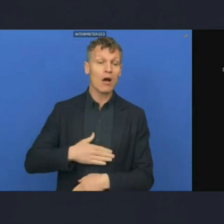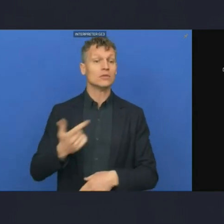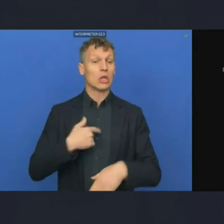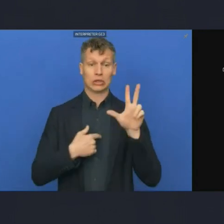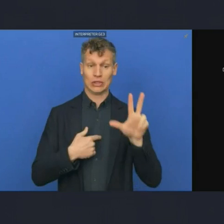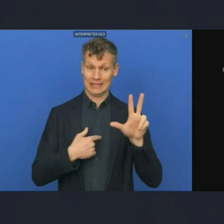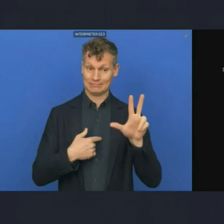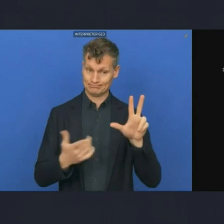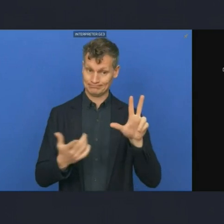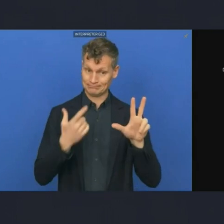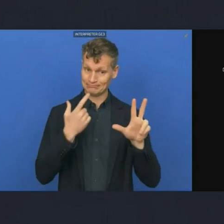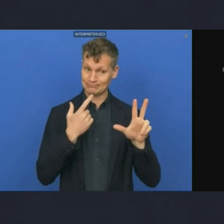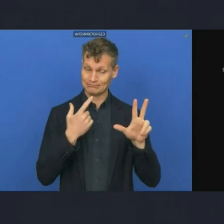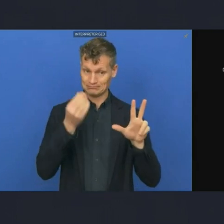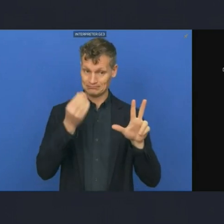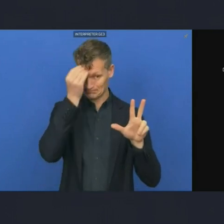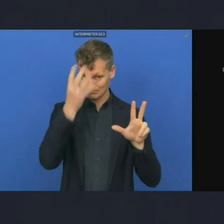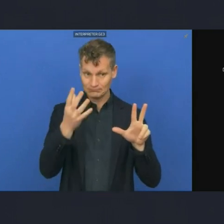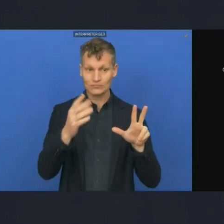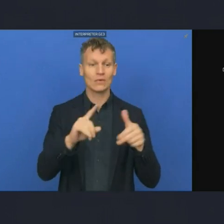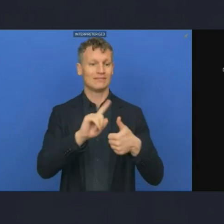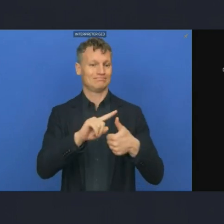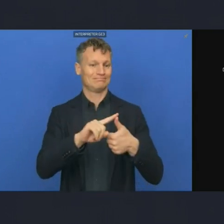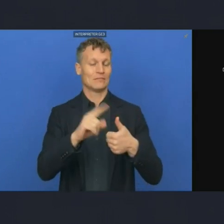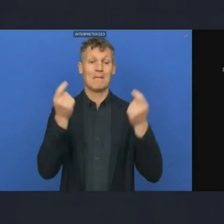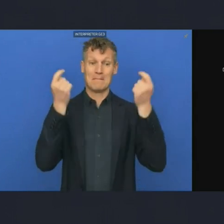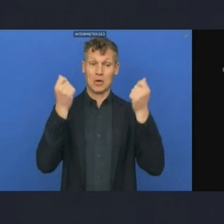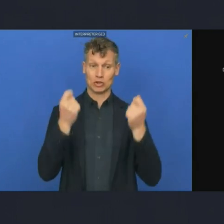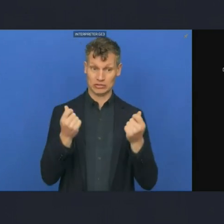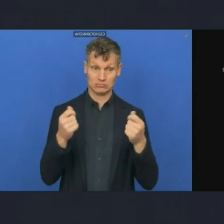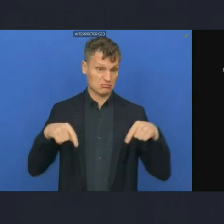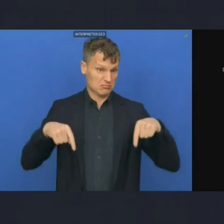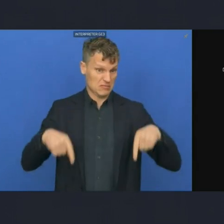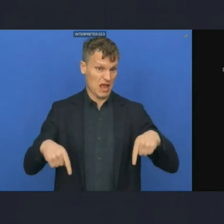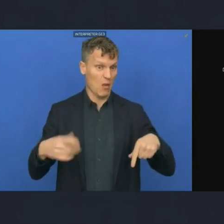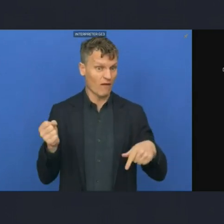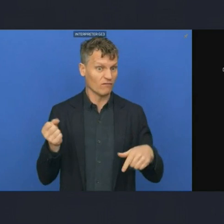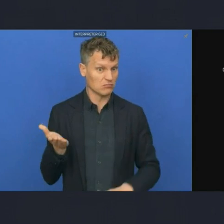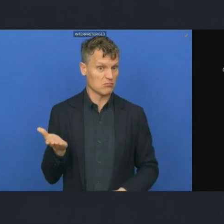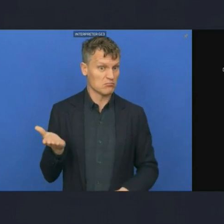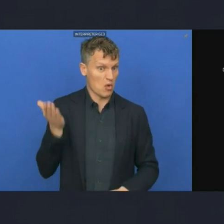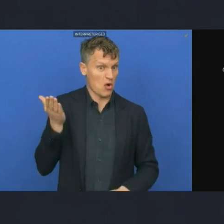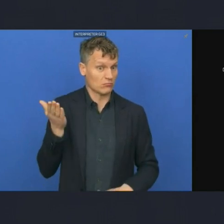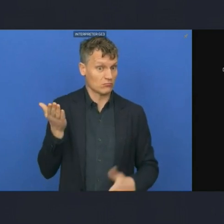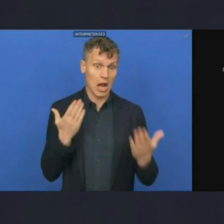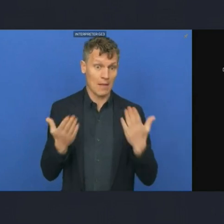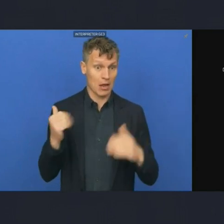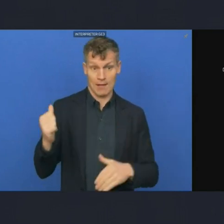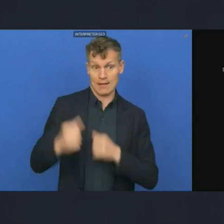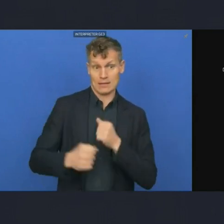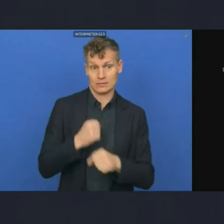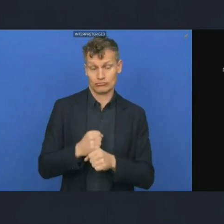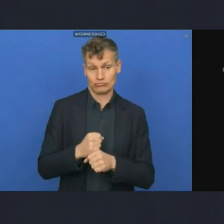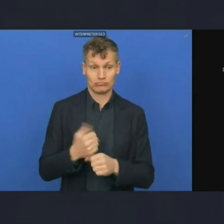the first one is about the budget. This year, there will be more budget than last year, and so there will be